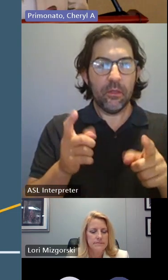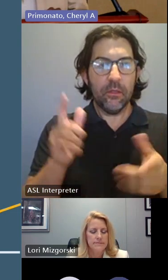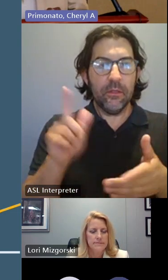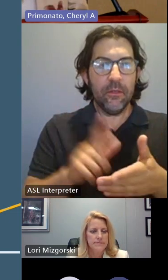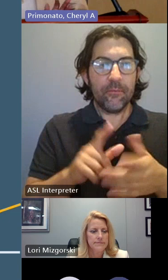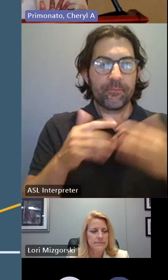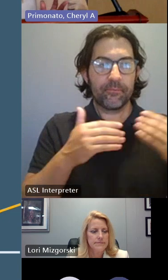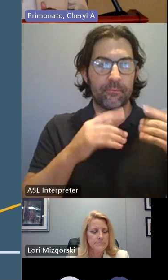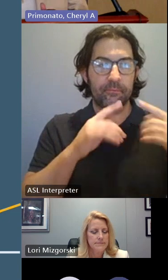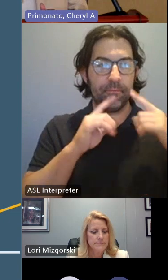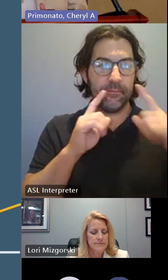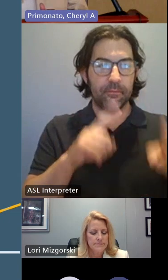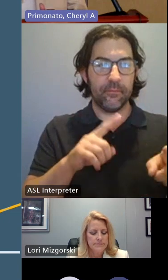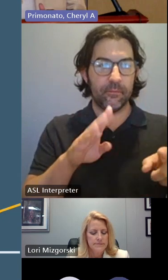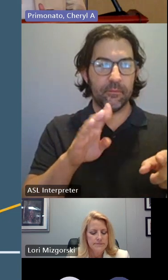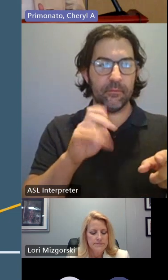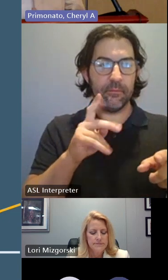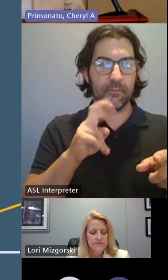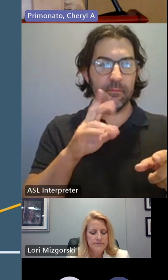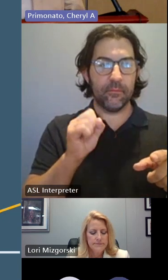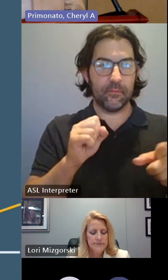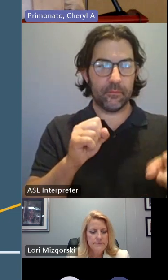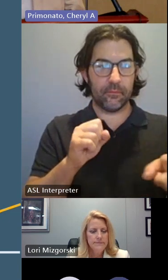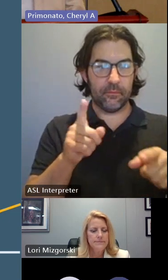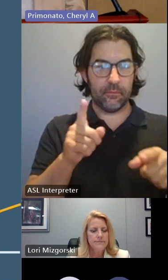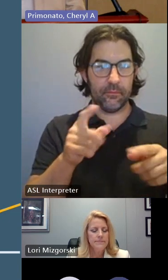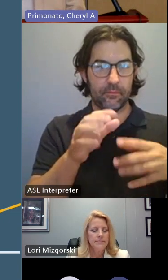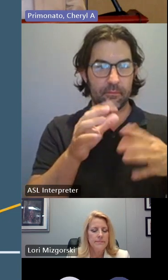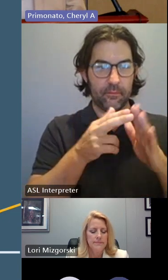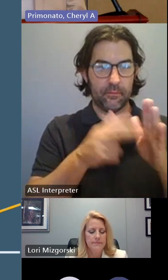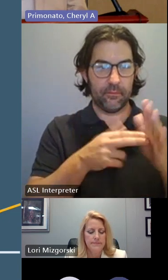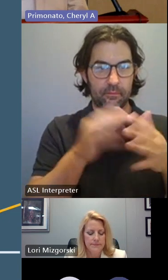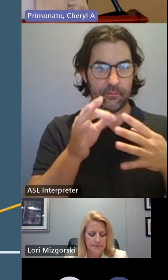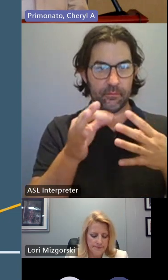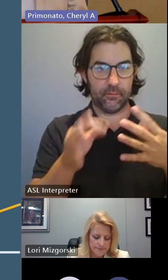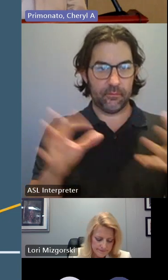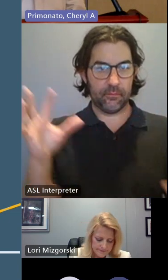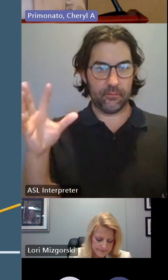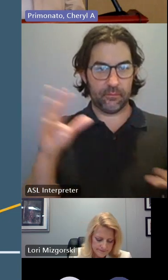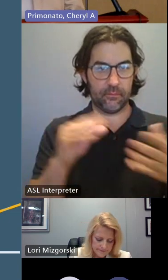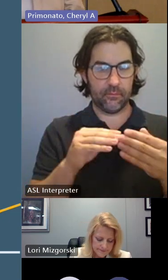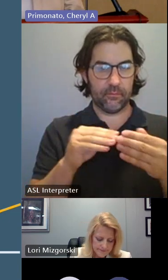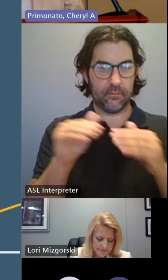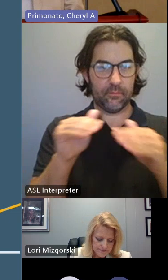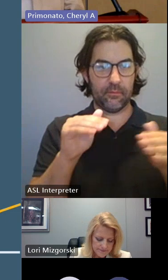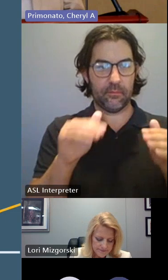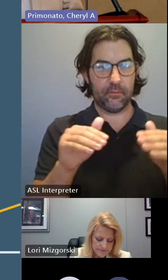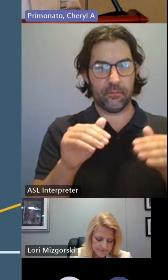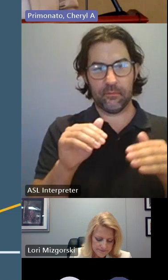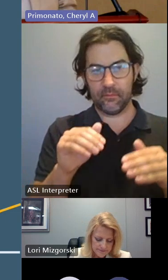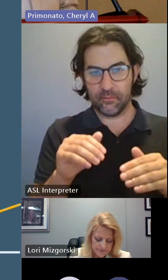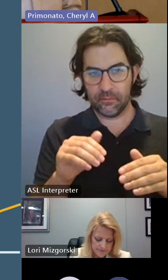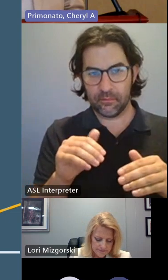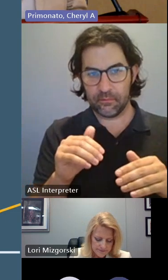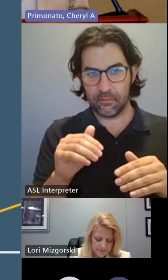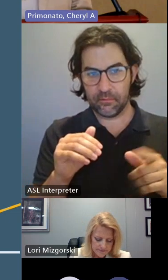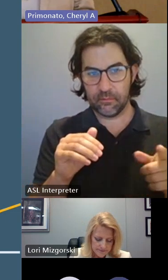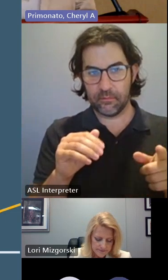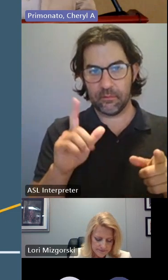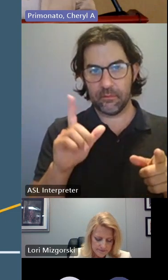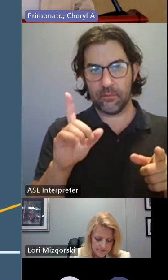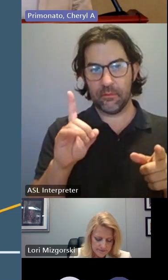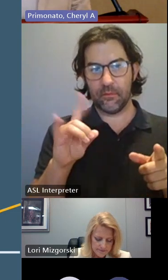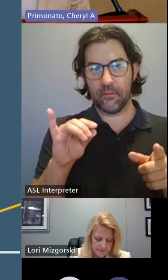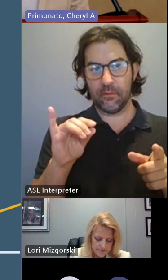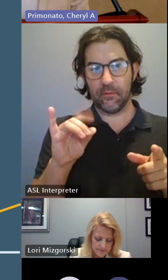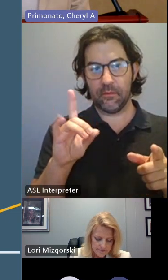bidders as following lines of the contract. This was a total solicitation of 18 lines. Dynatech